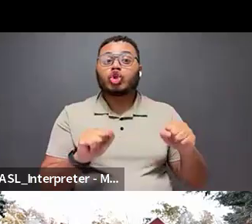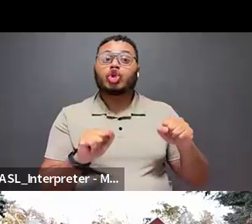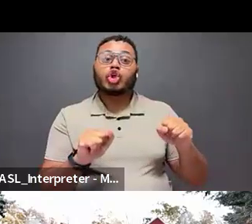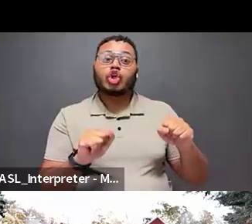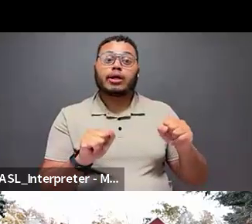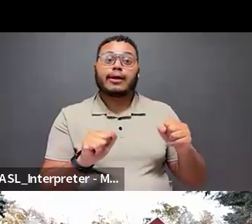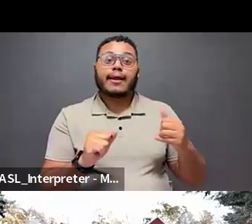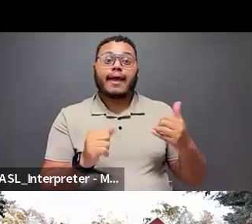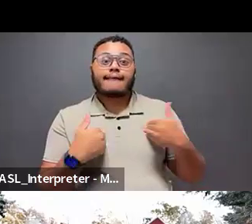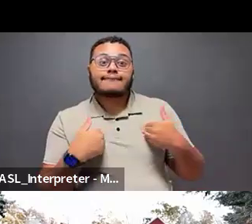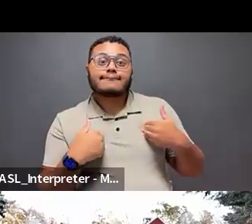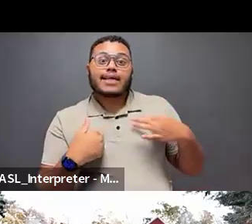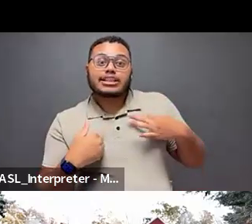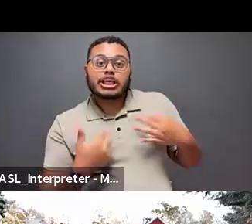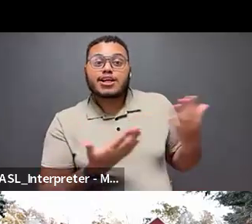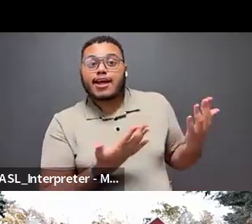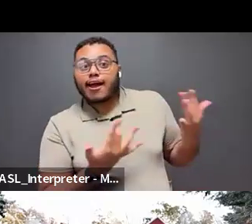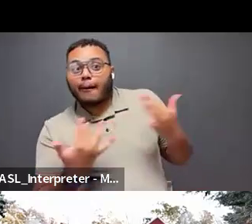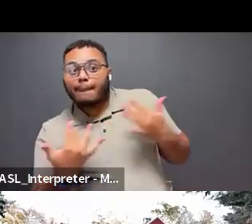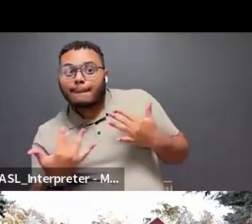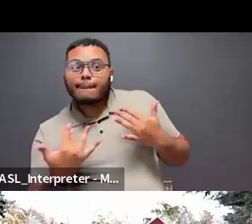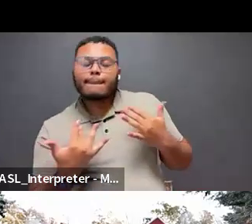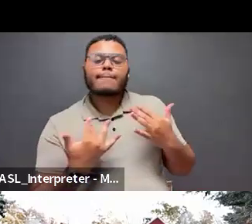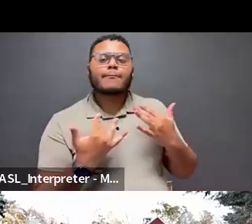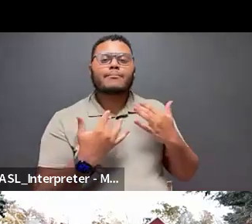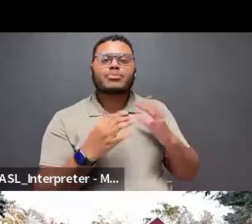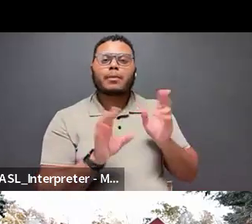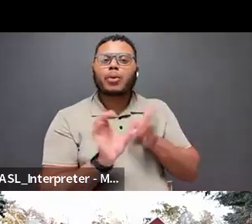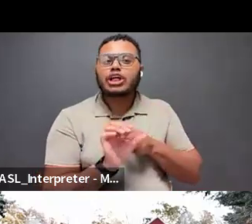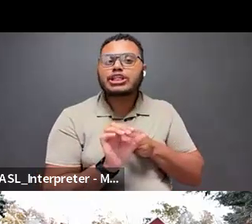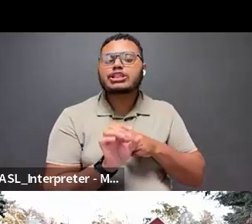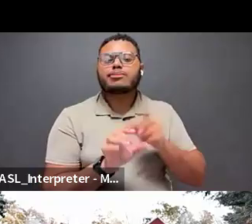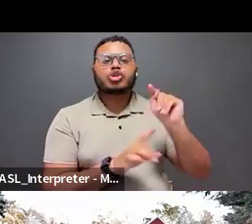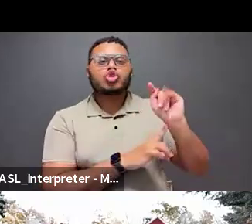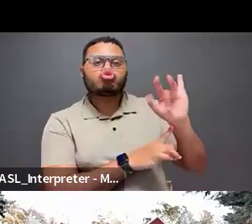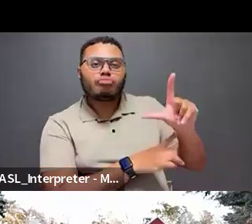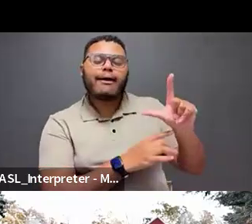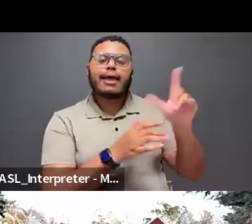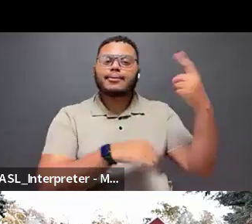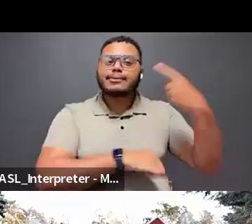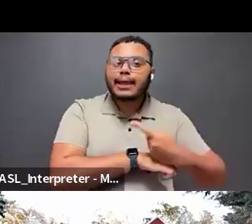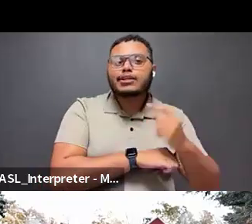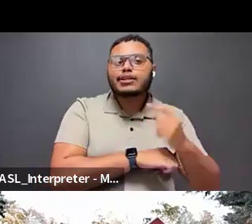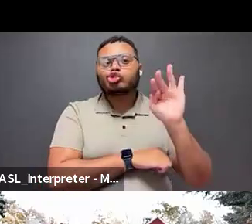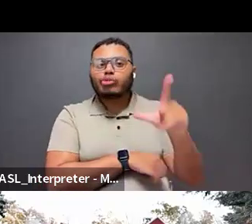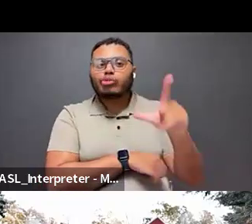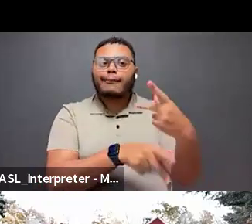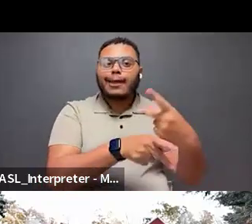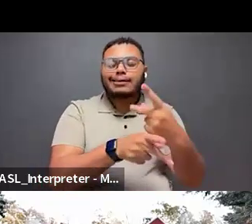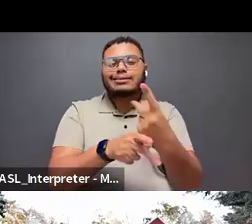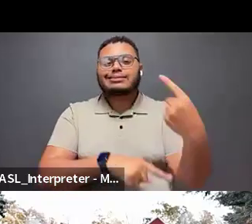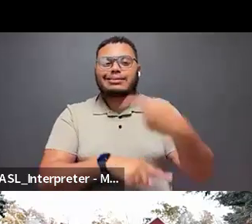to come by and participate in trail days and trail maintenance days. It's like I'm